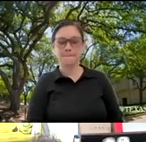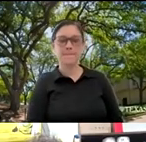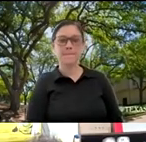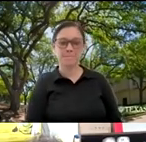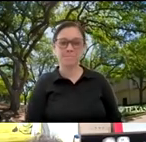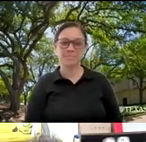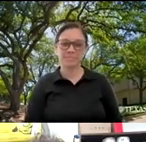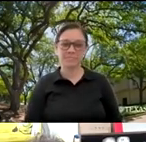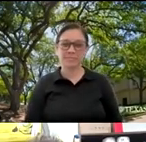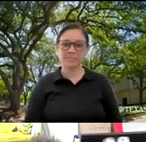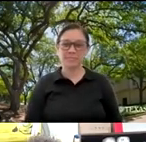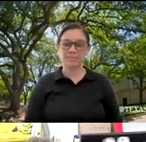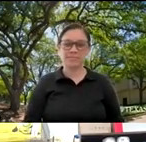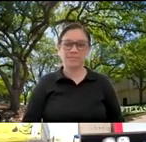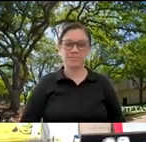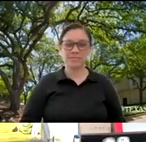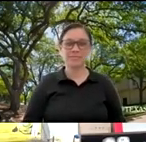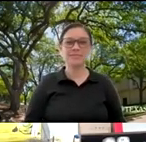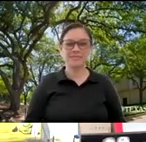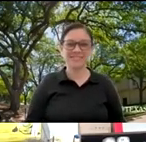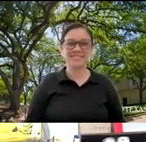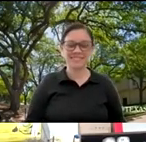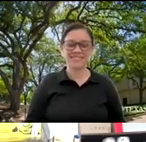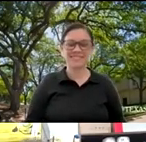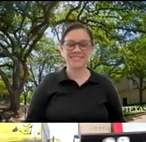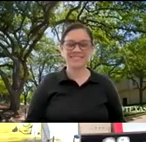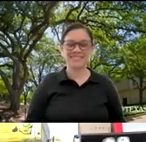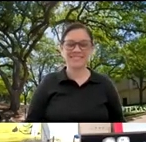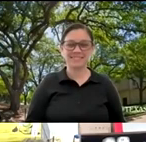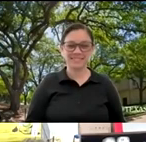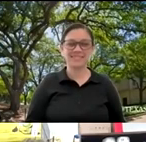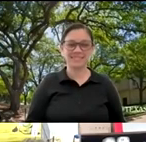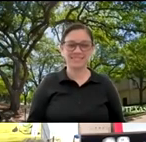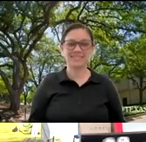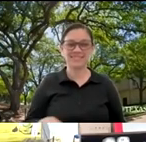and all the keep everybody in ratio flexibility stuff. So